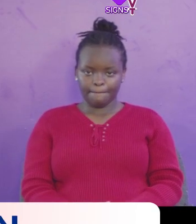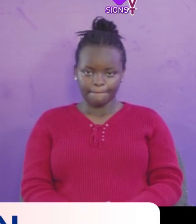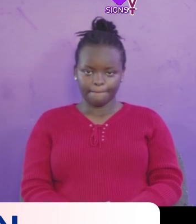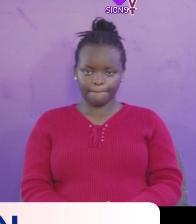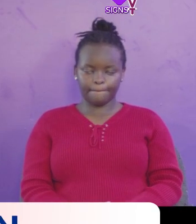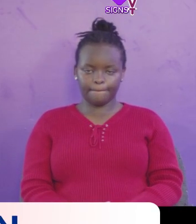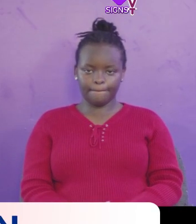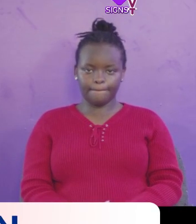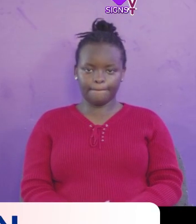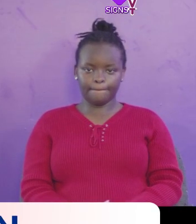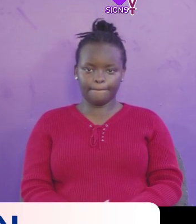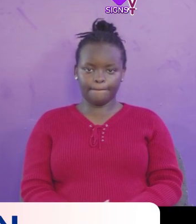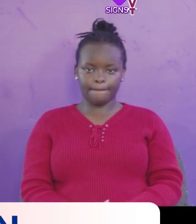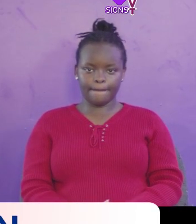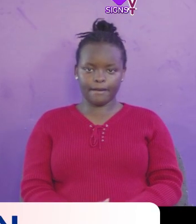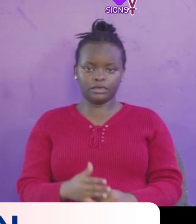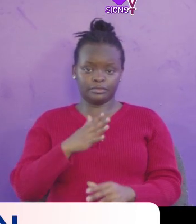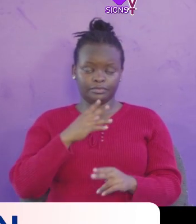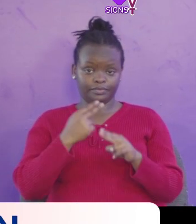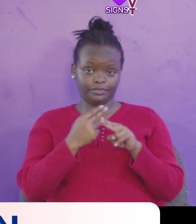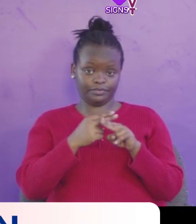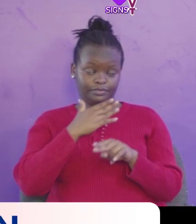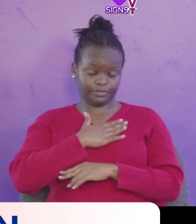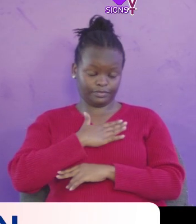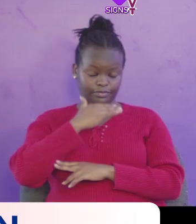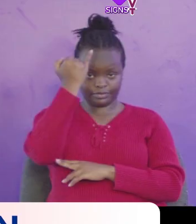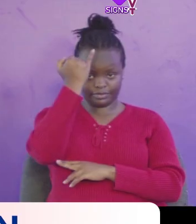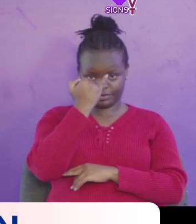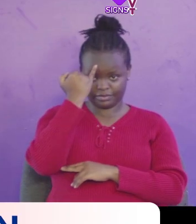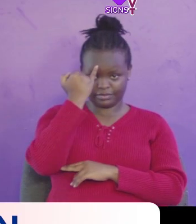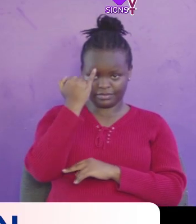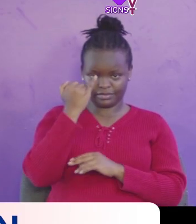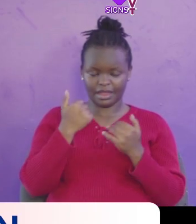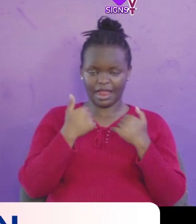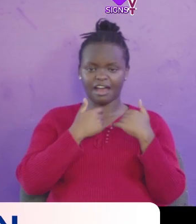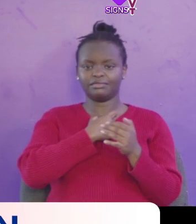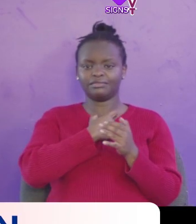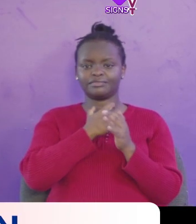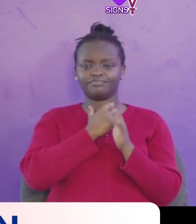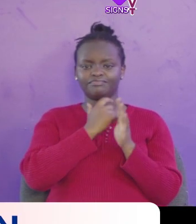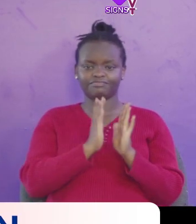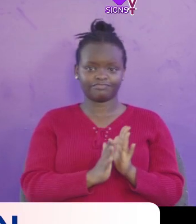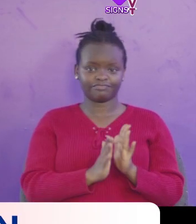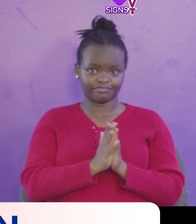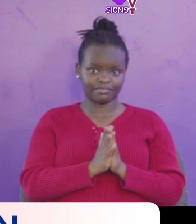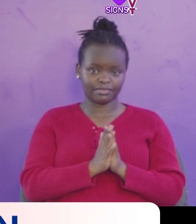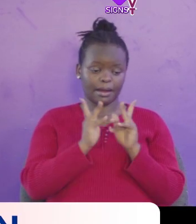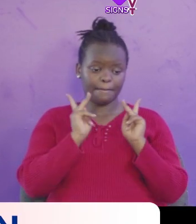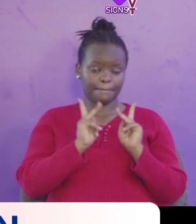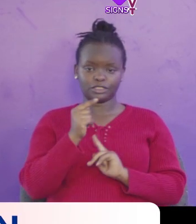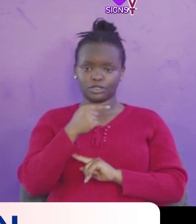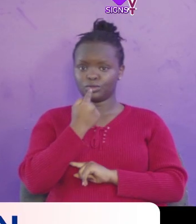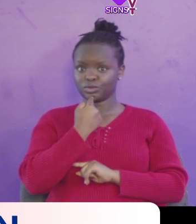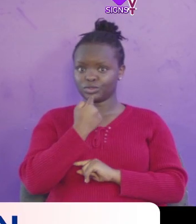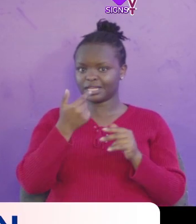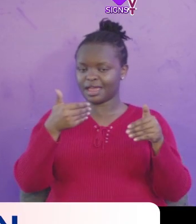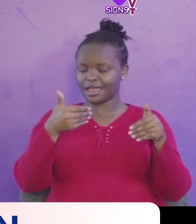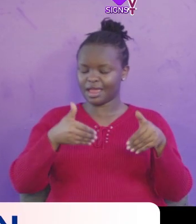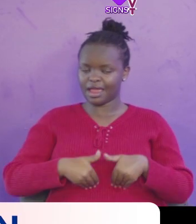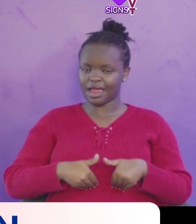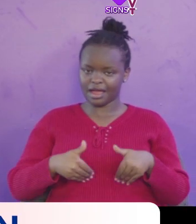0111980384. My name is Jonas Simba, and I have a guest, somebody who is young